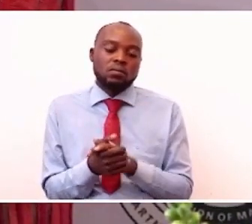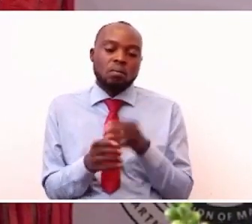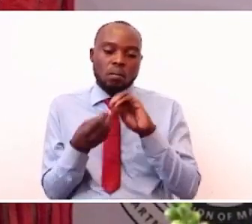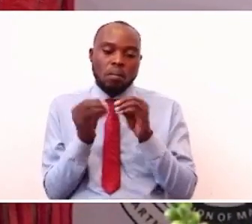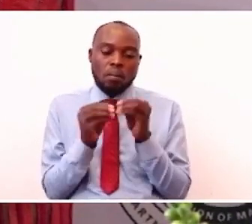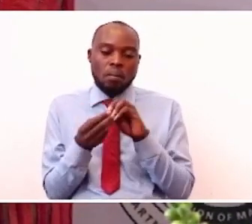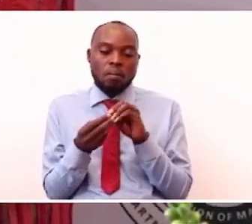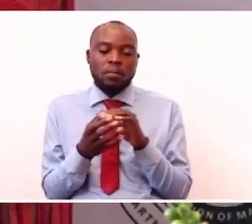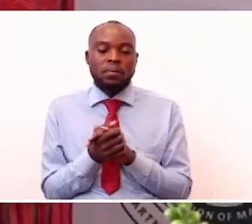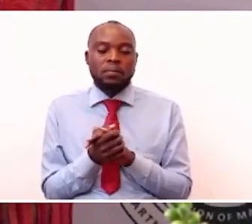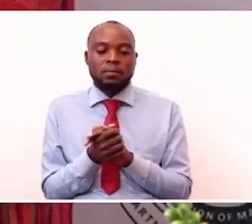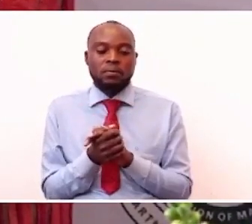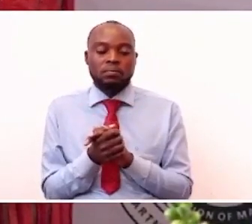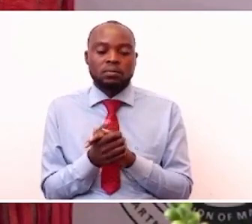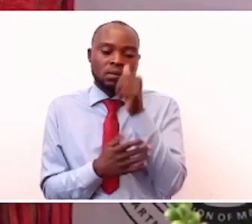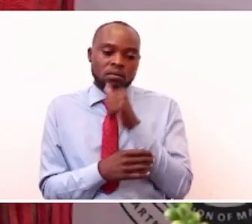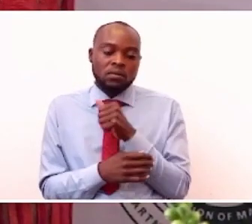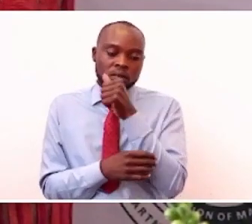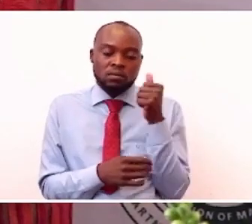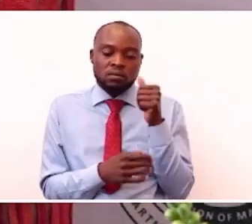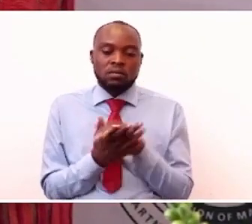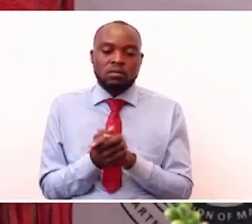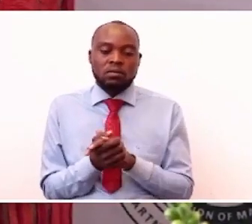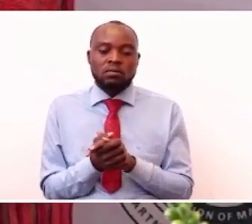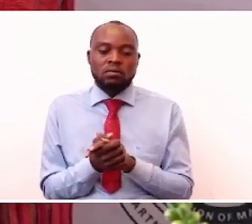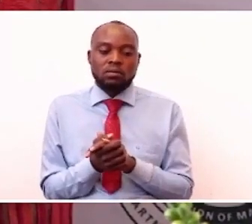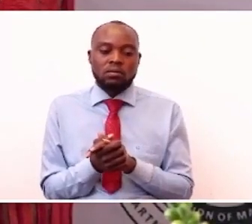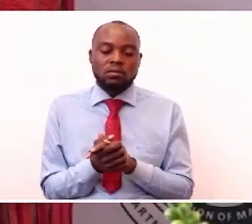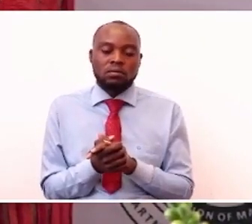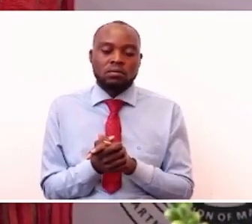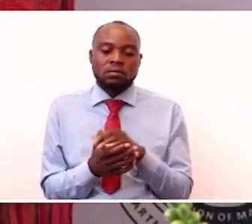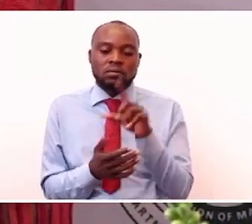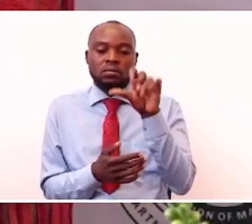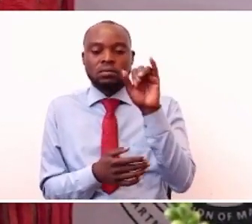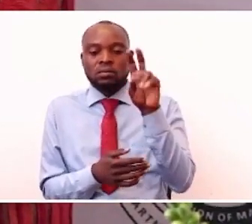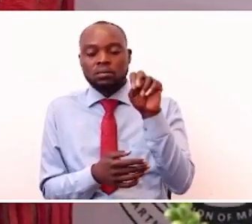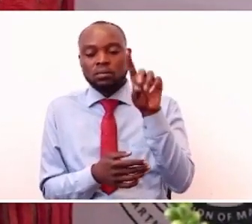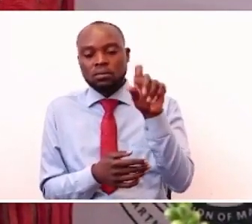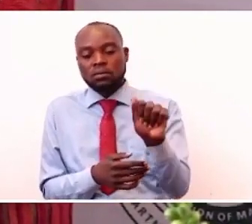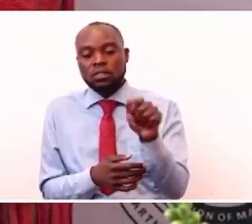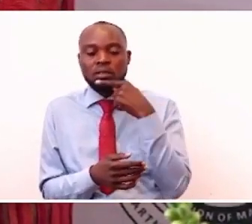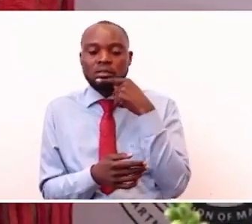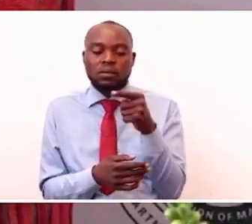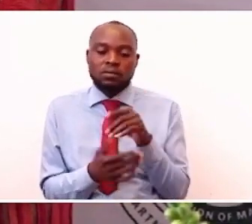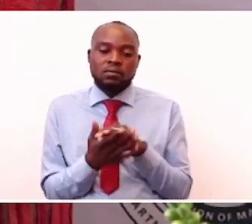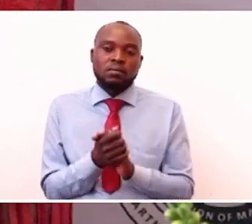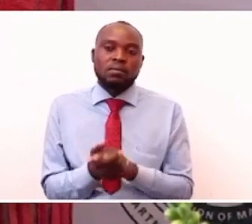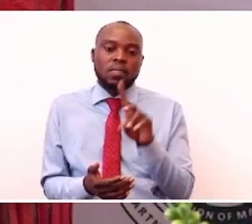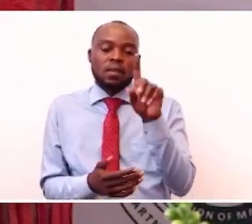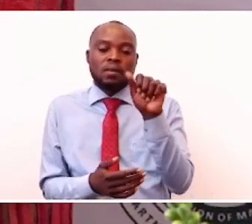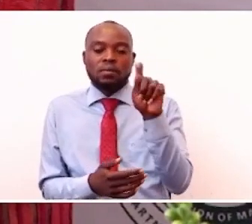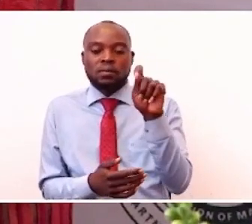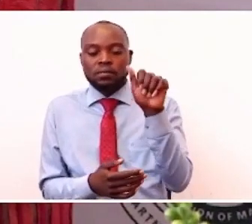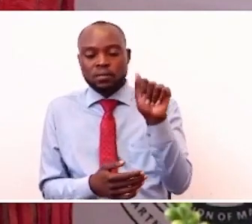maintaining privacy with transactions. Linda did mention something about data flows,